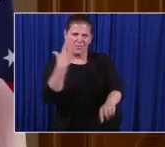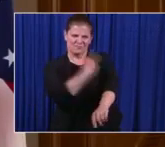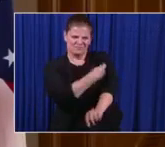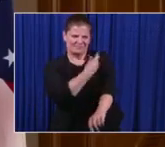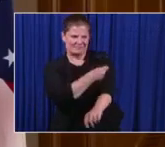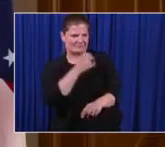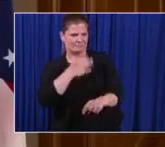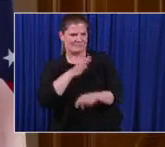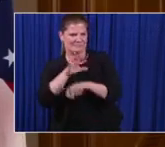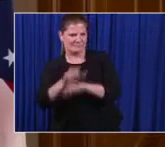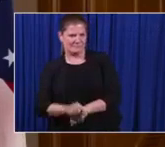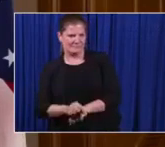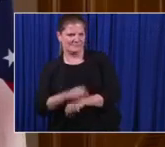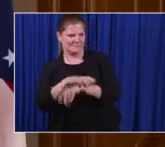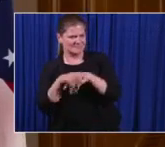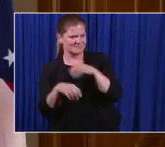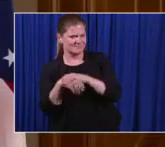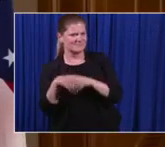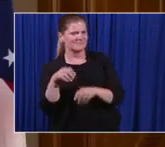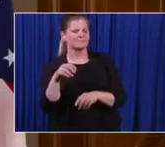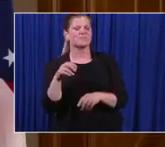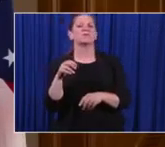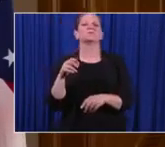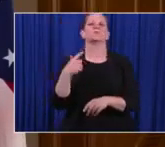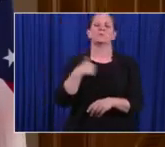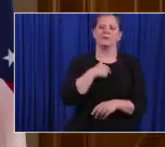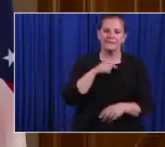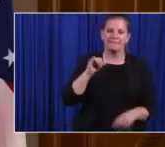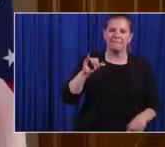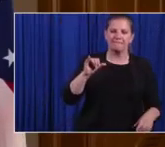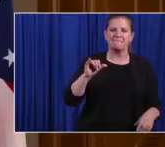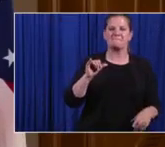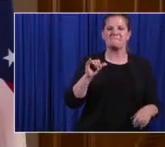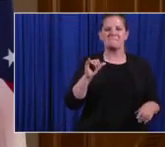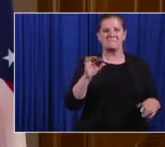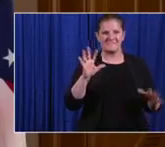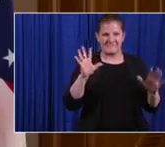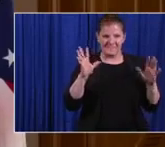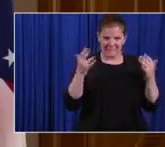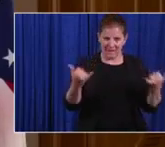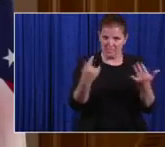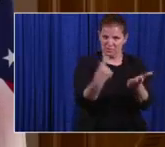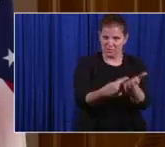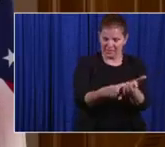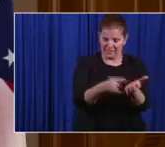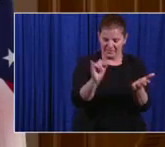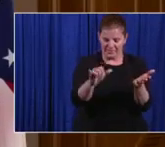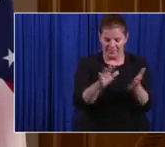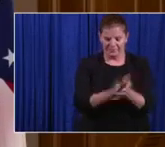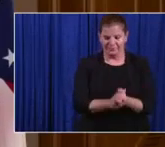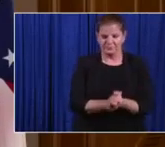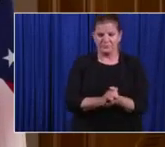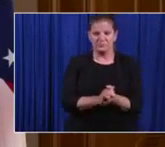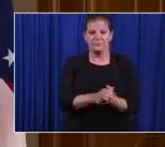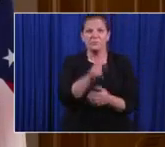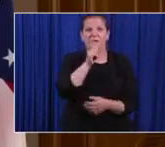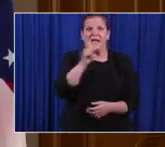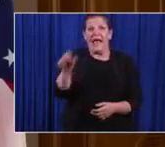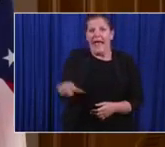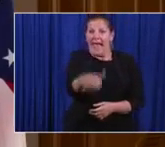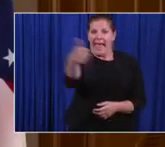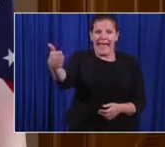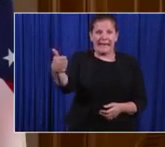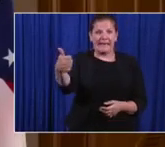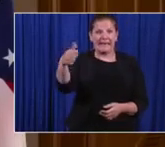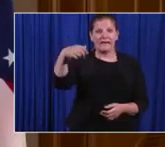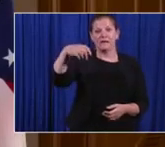office. And so let me talk a little bit about that now. We are making this available to any pediatrician's office